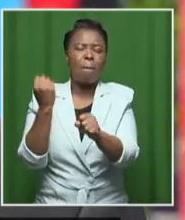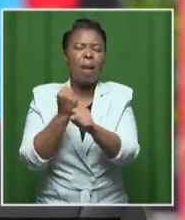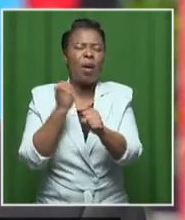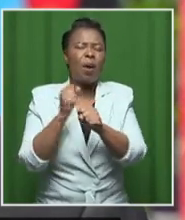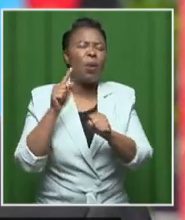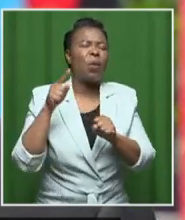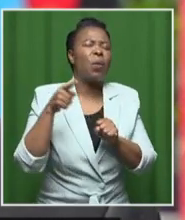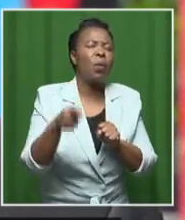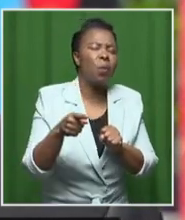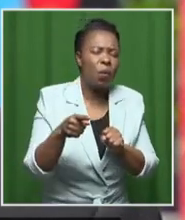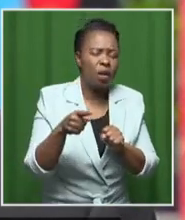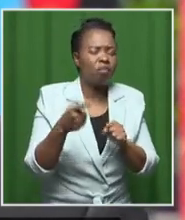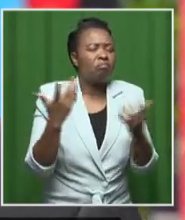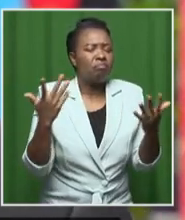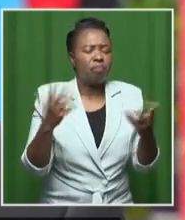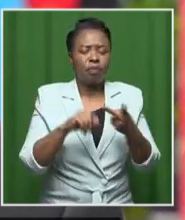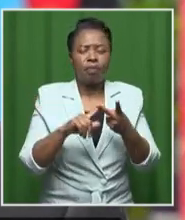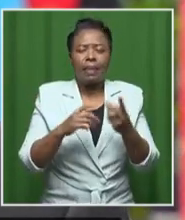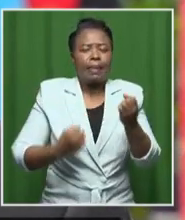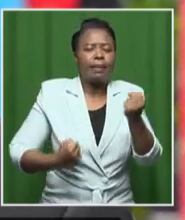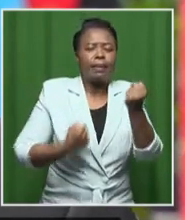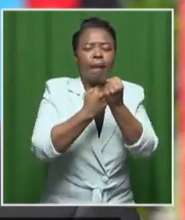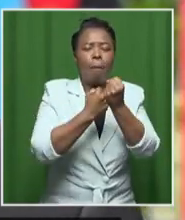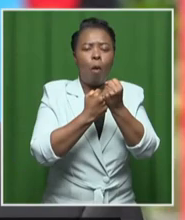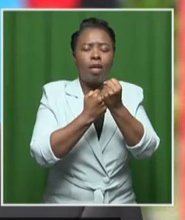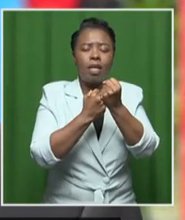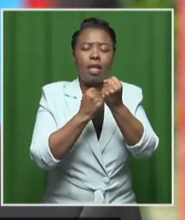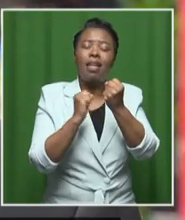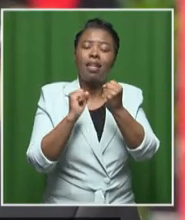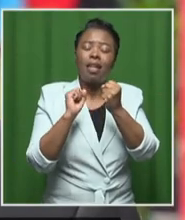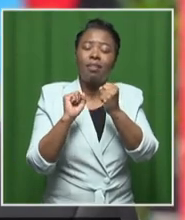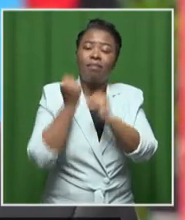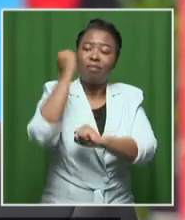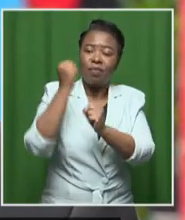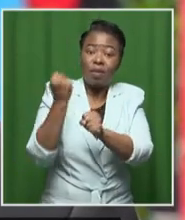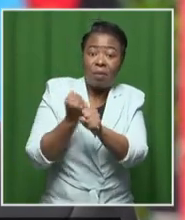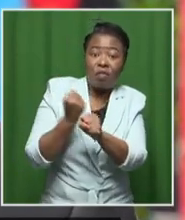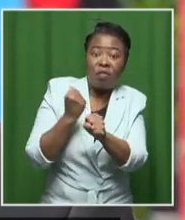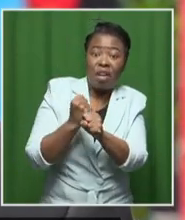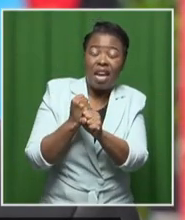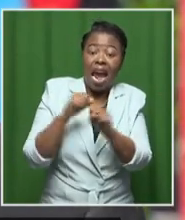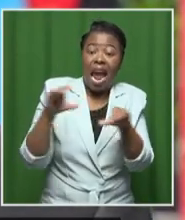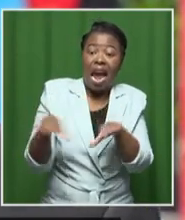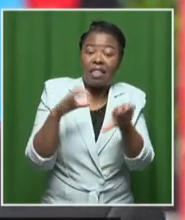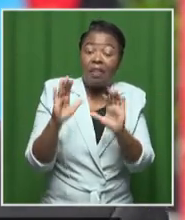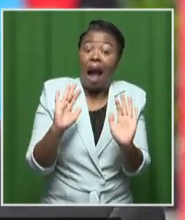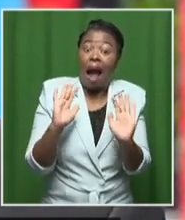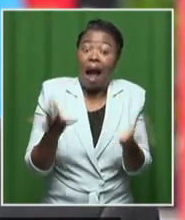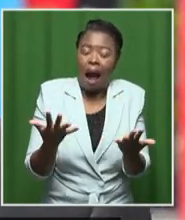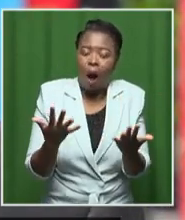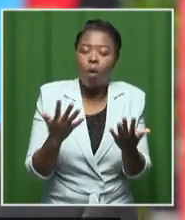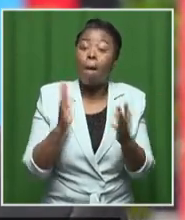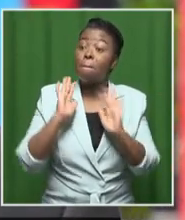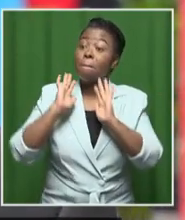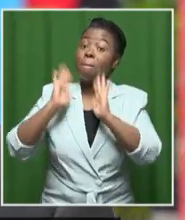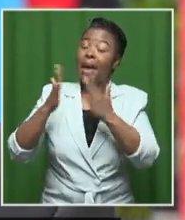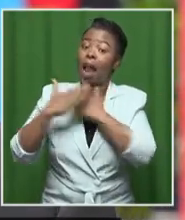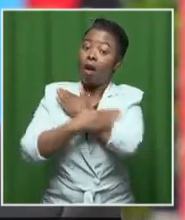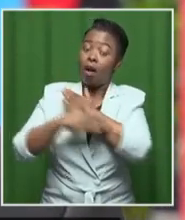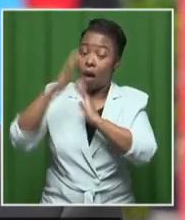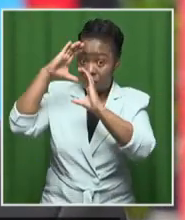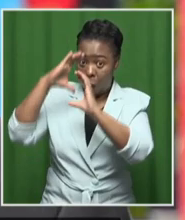they harness manufacturing activities, but not just only in their respective countries, but